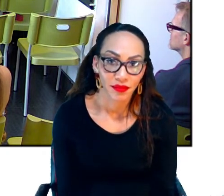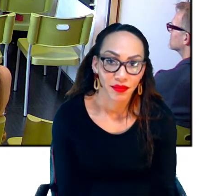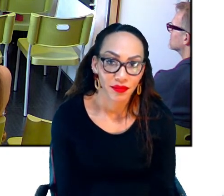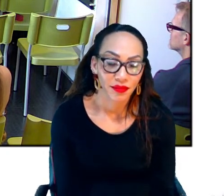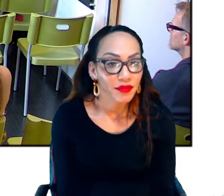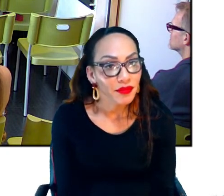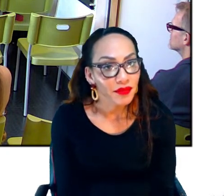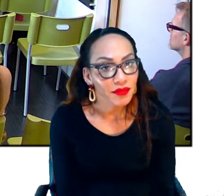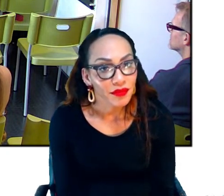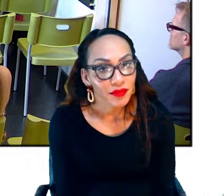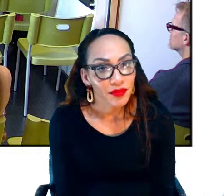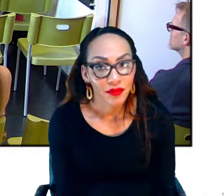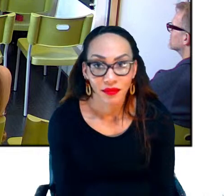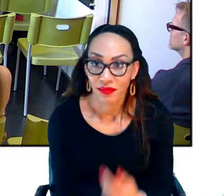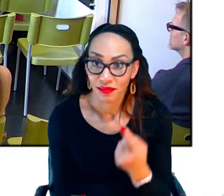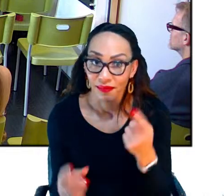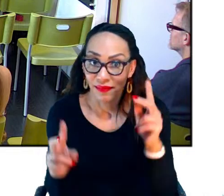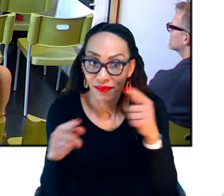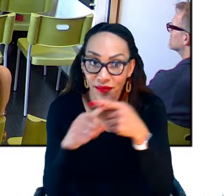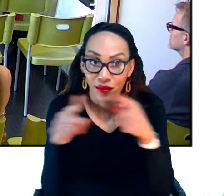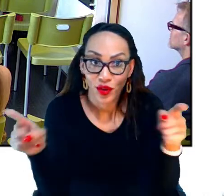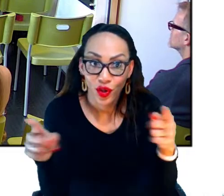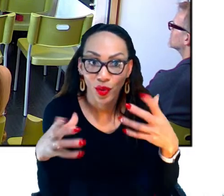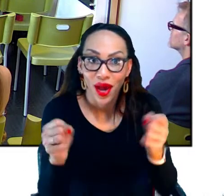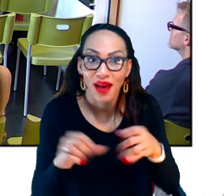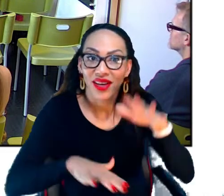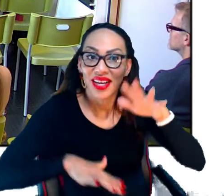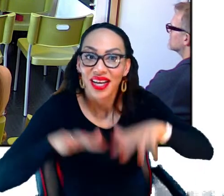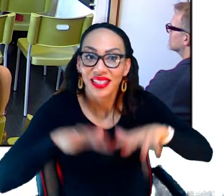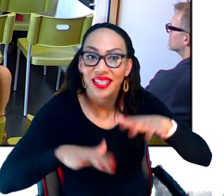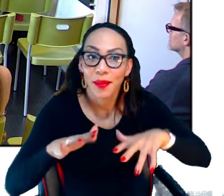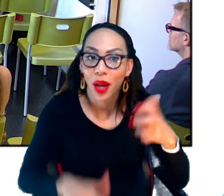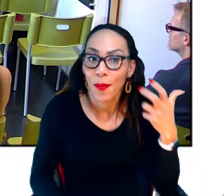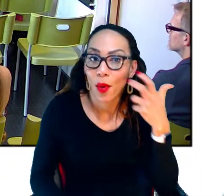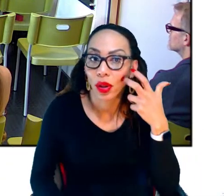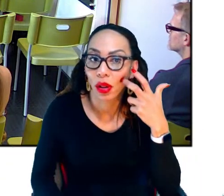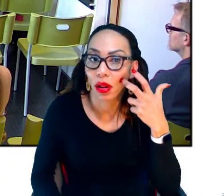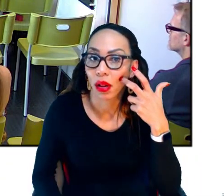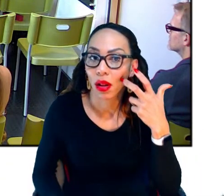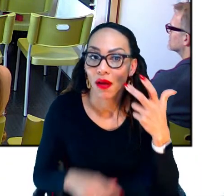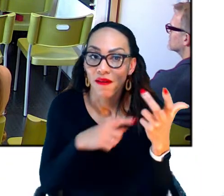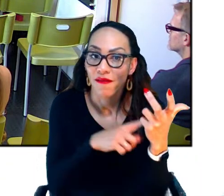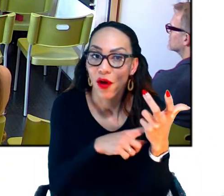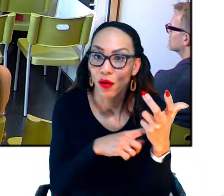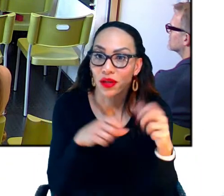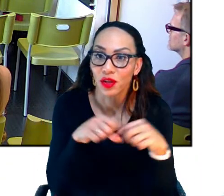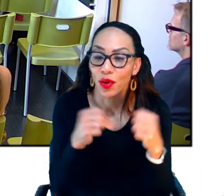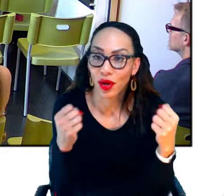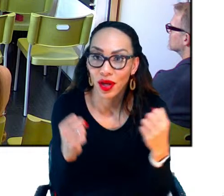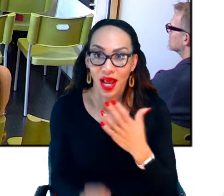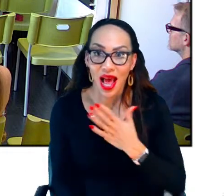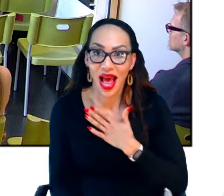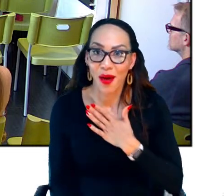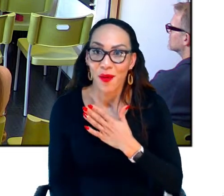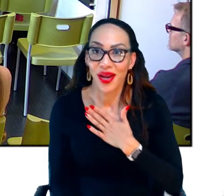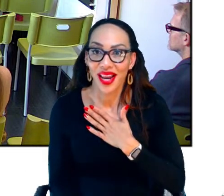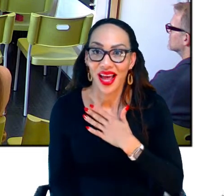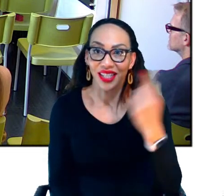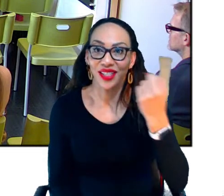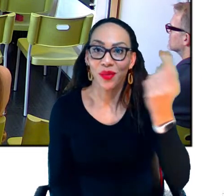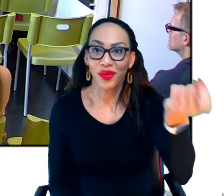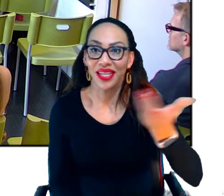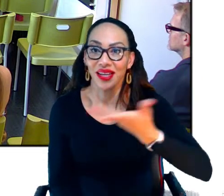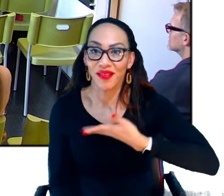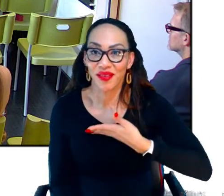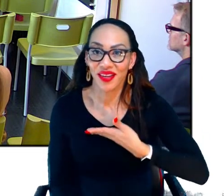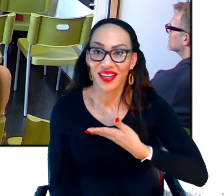a similar model which they don't want, which is broken, I'd quite like to have one, because I want to kind of have